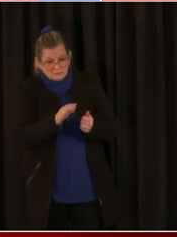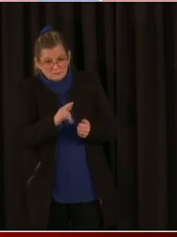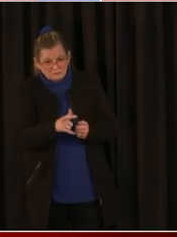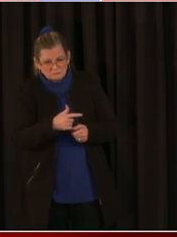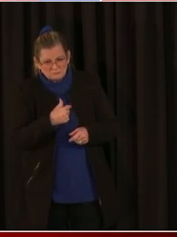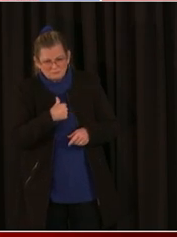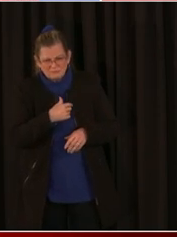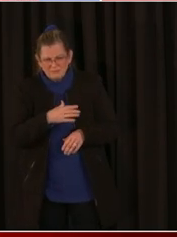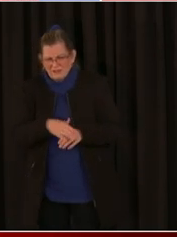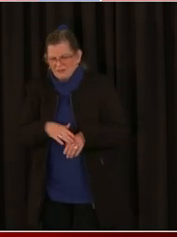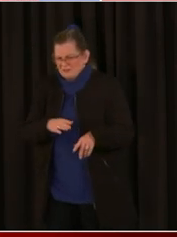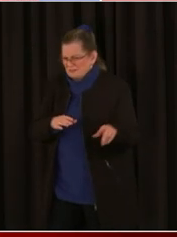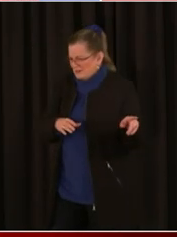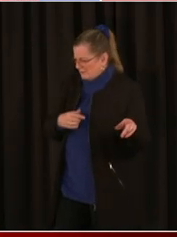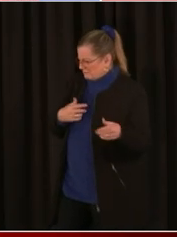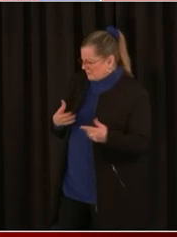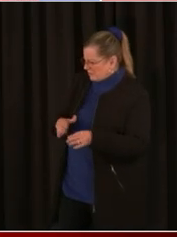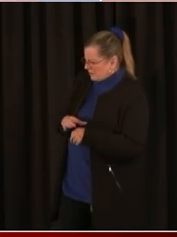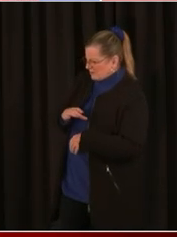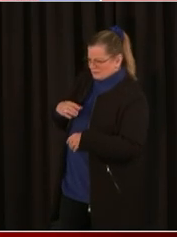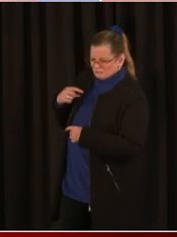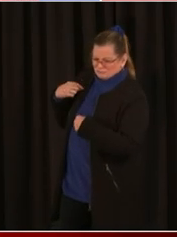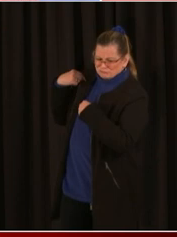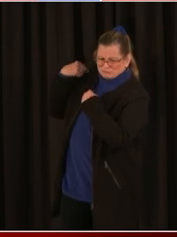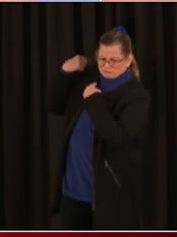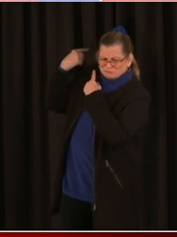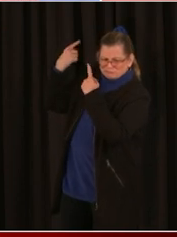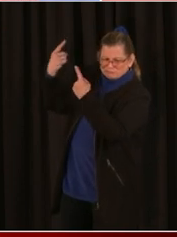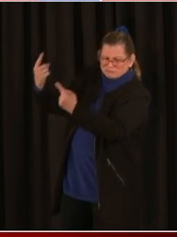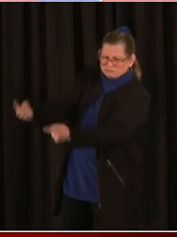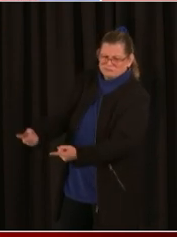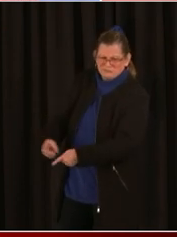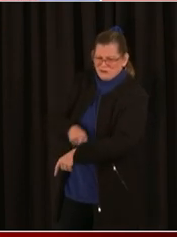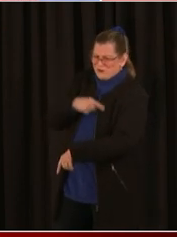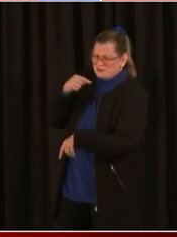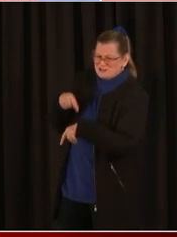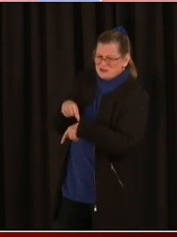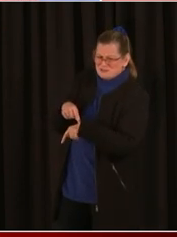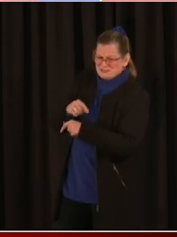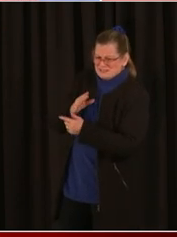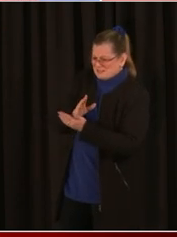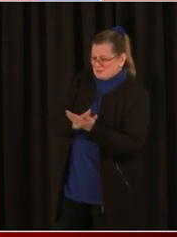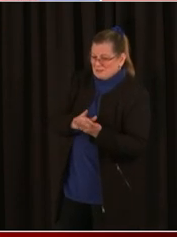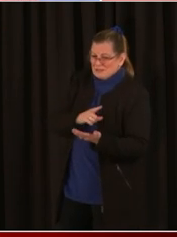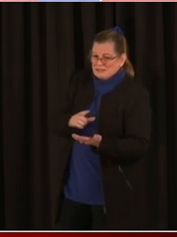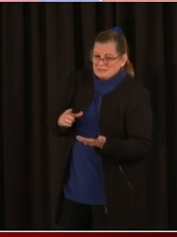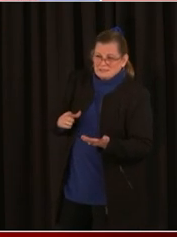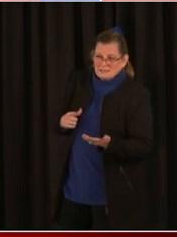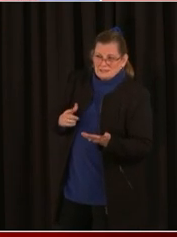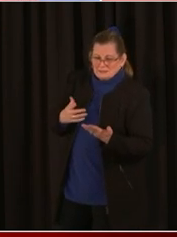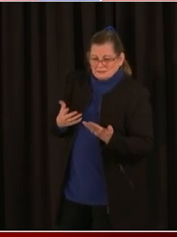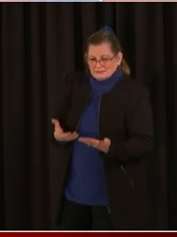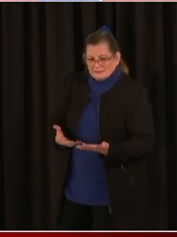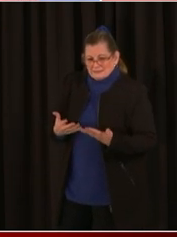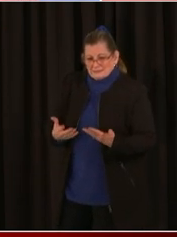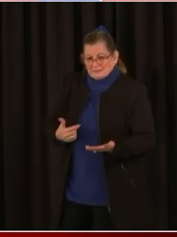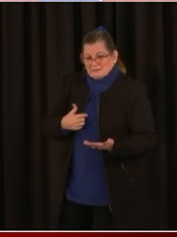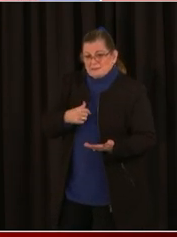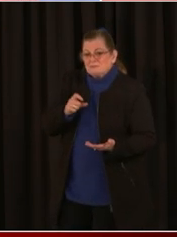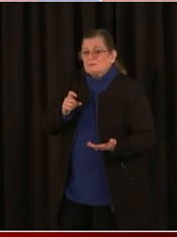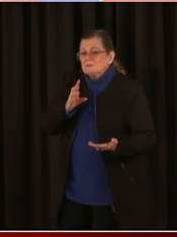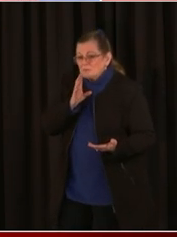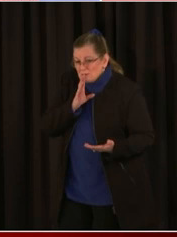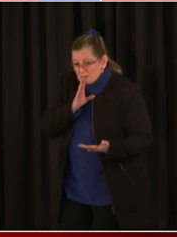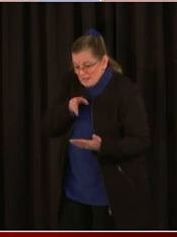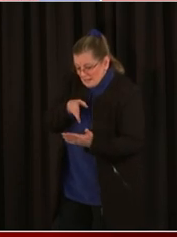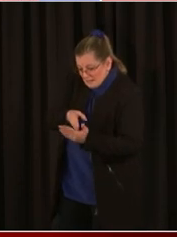I haven't been on the council in a long time. So my job now, if there's a piece of legislation, is, I try to speak